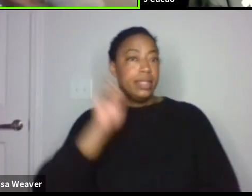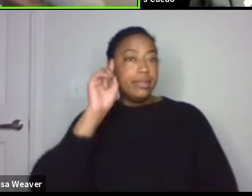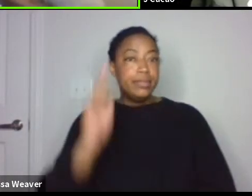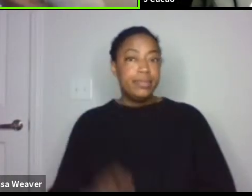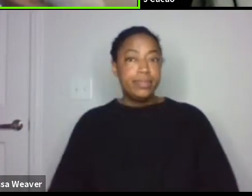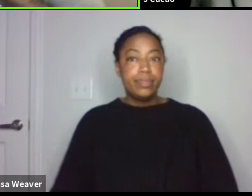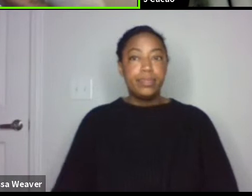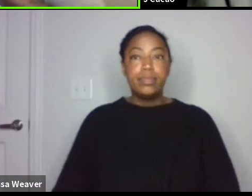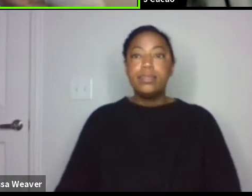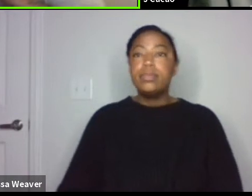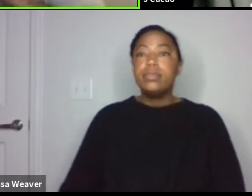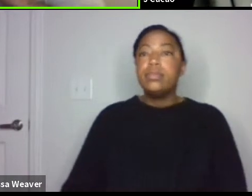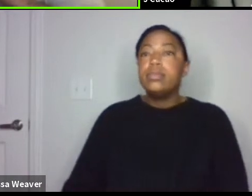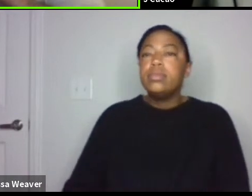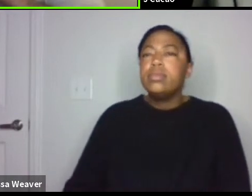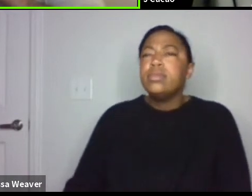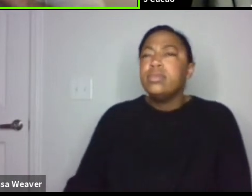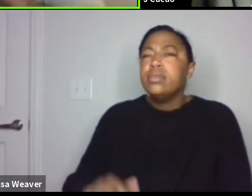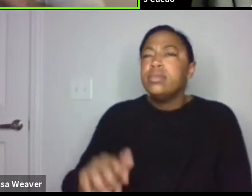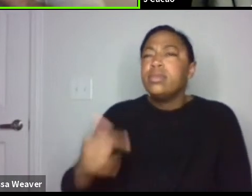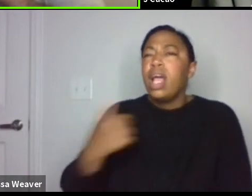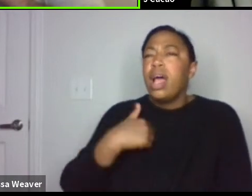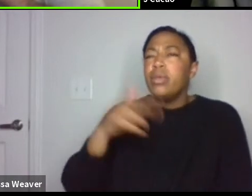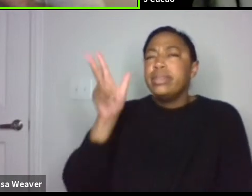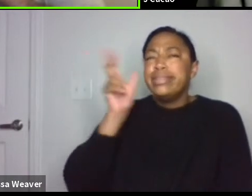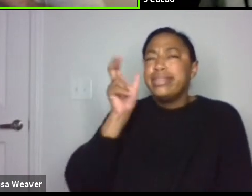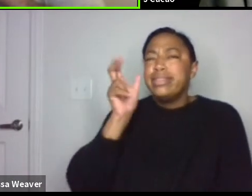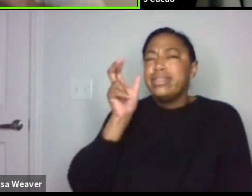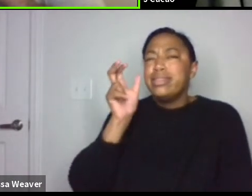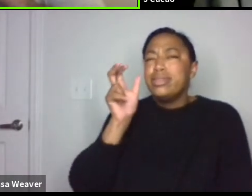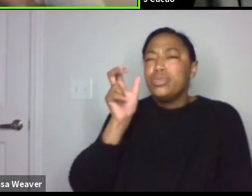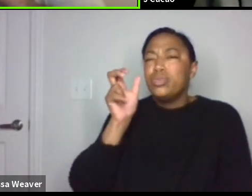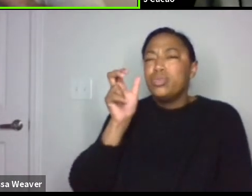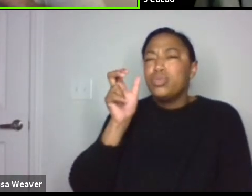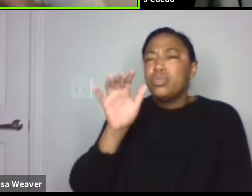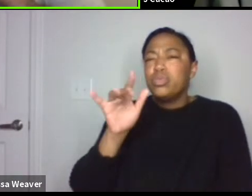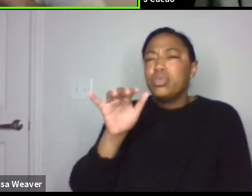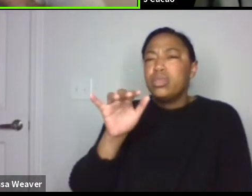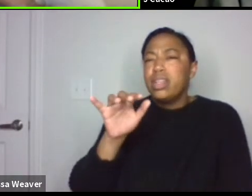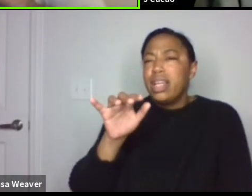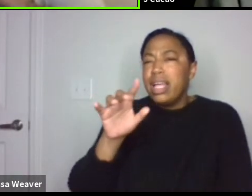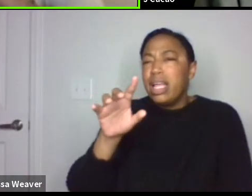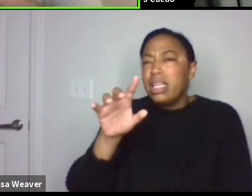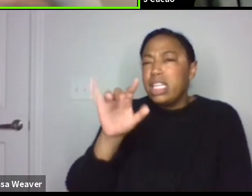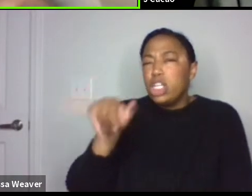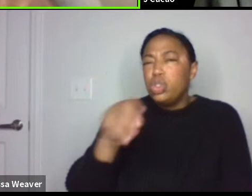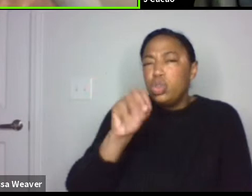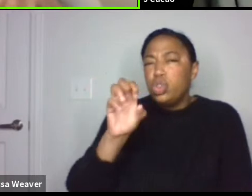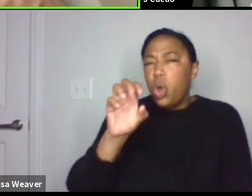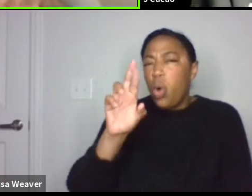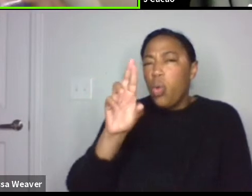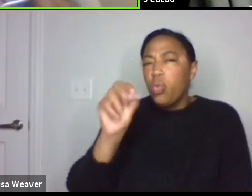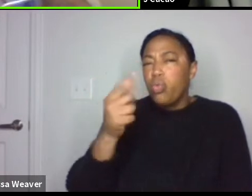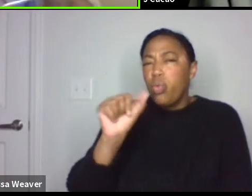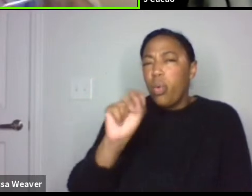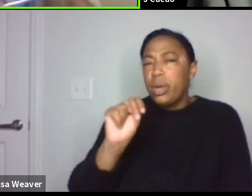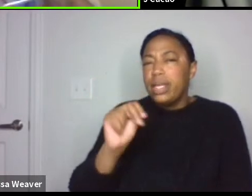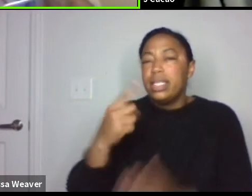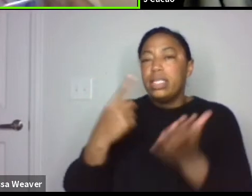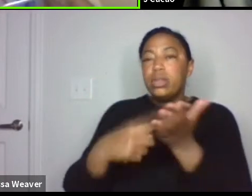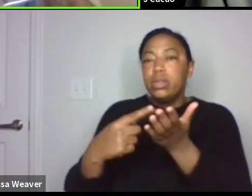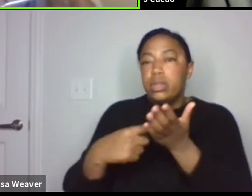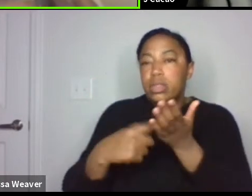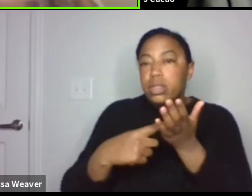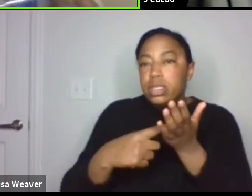not true, whatever. I was listening to this one, I think it was Joe Rogan, but he was talking about how, like, say you're